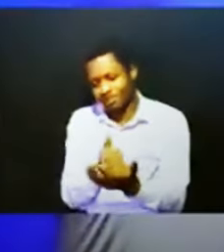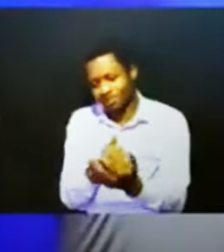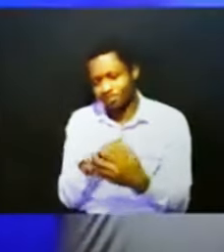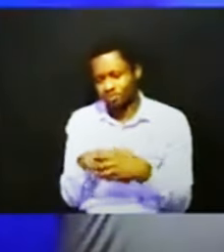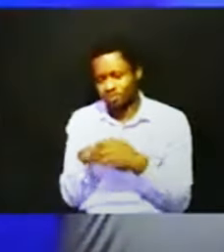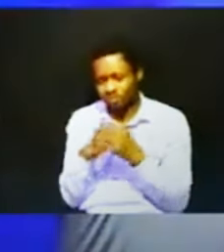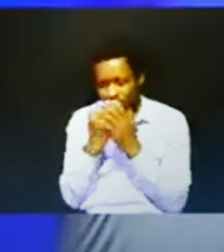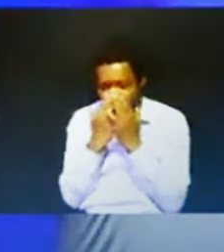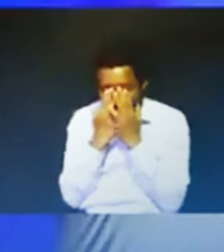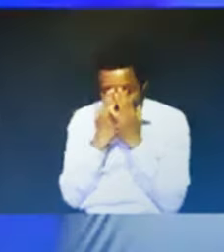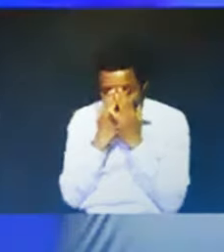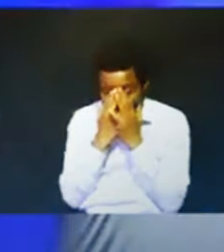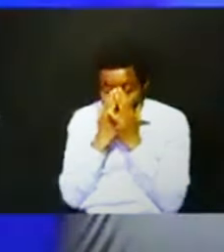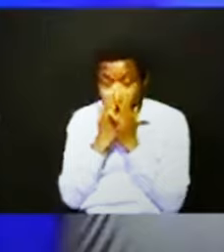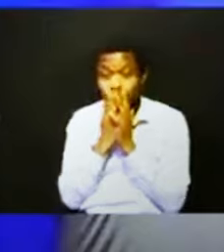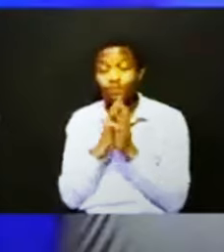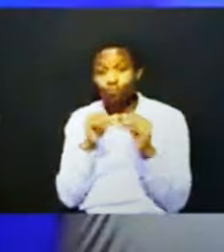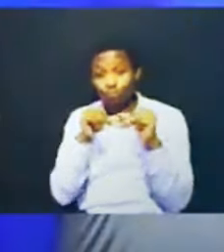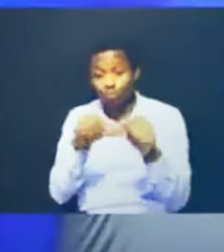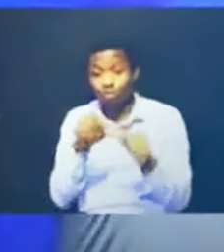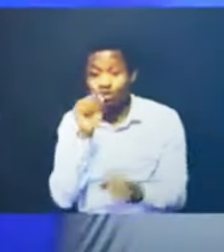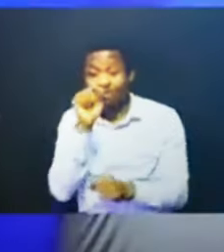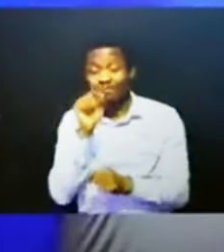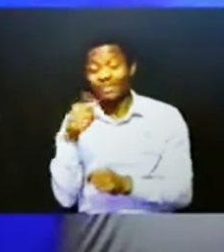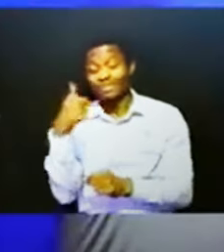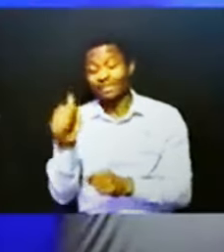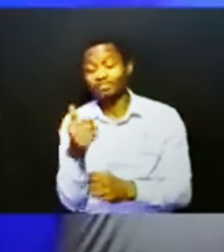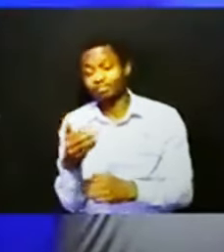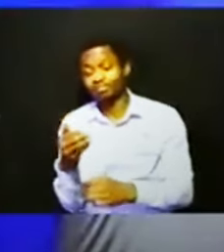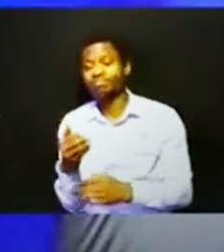Amen. So, verse 10. He